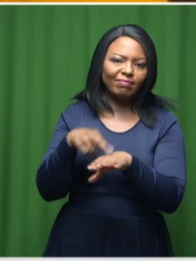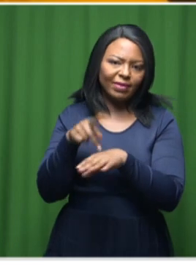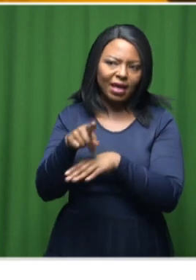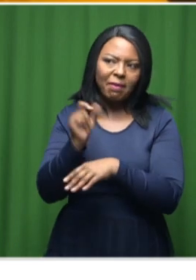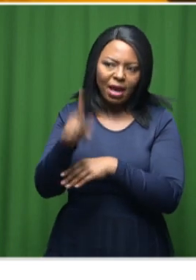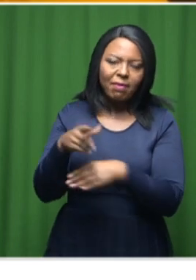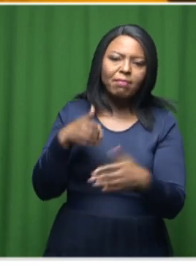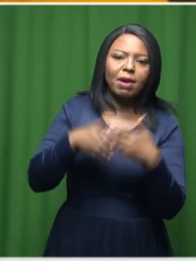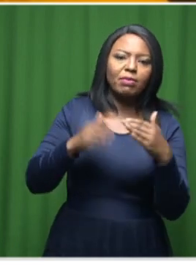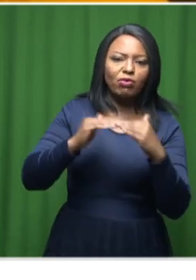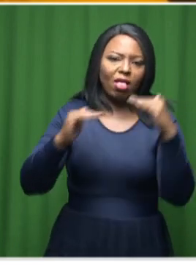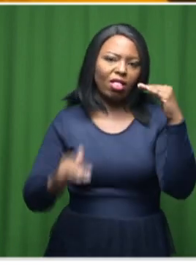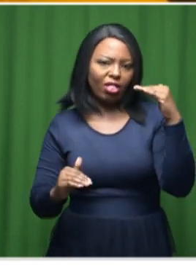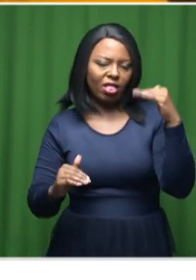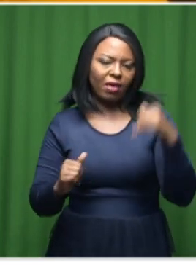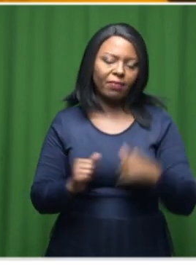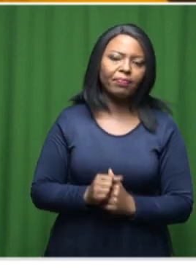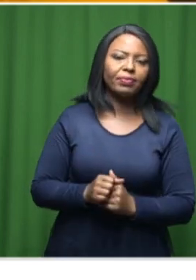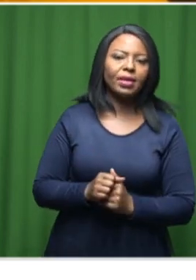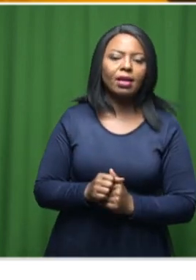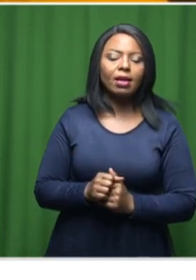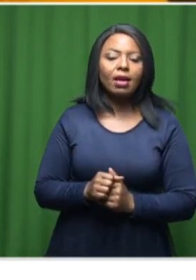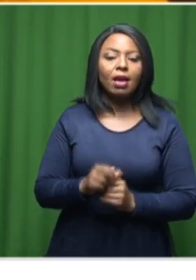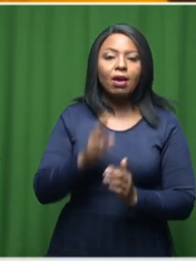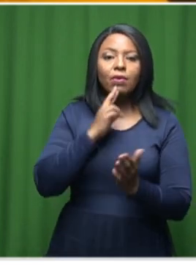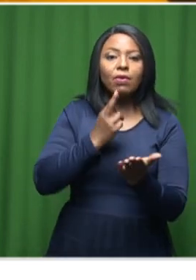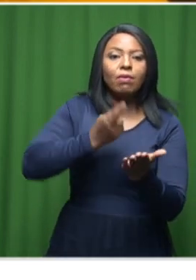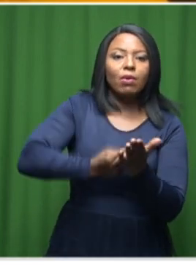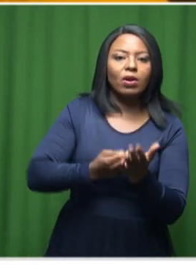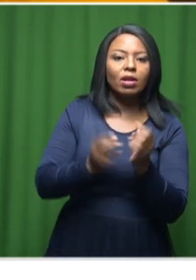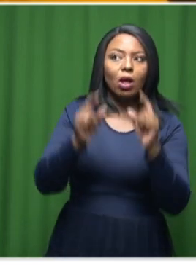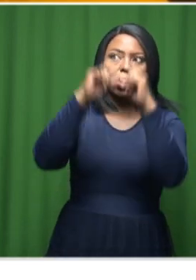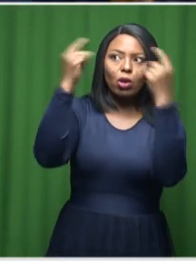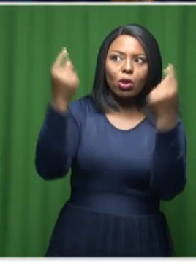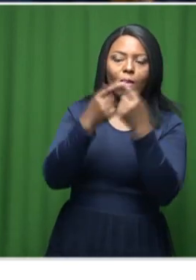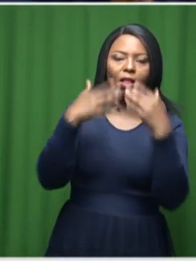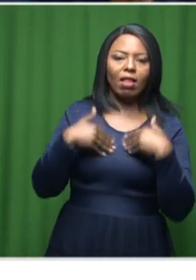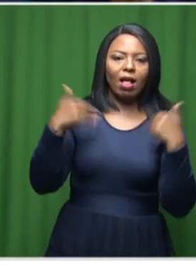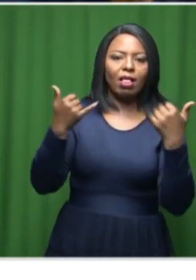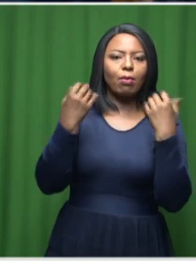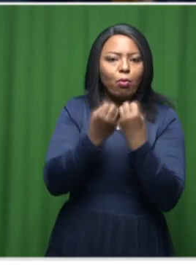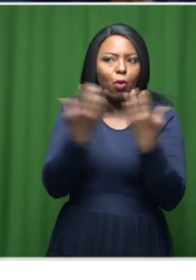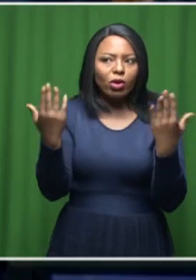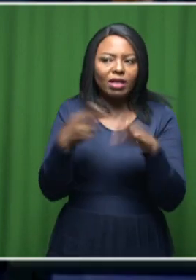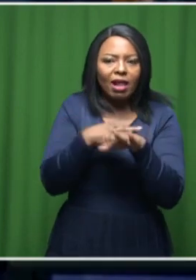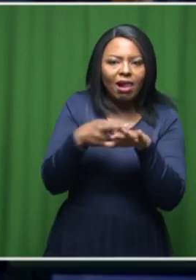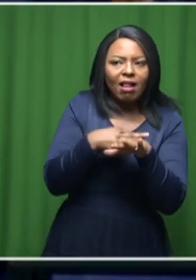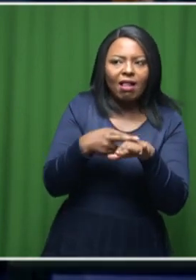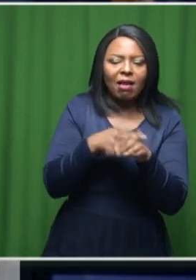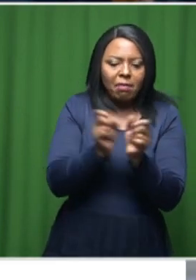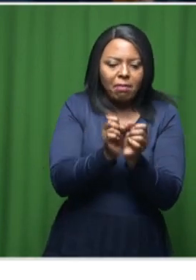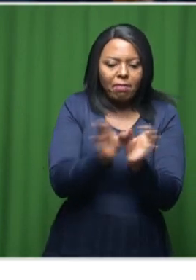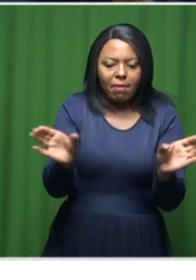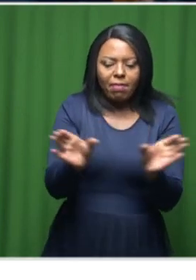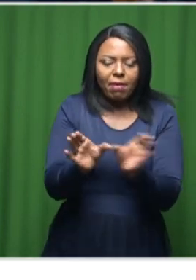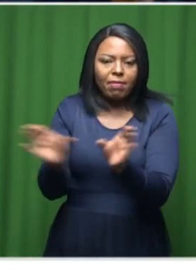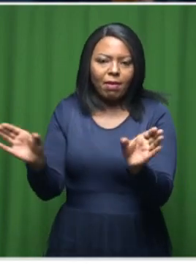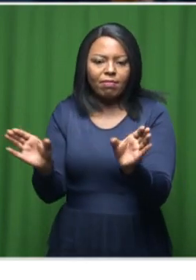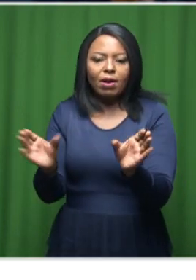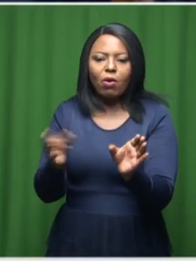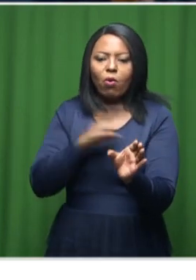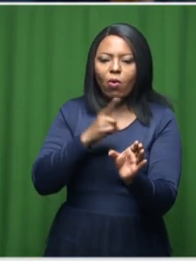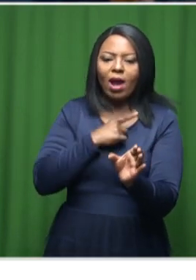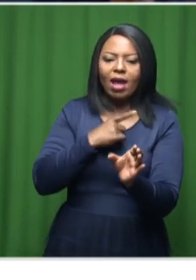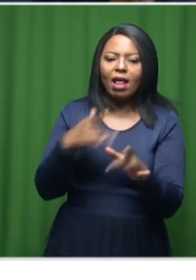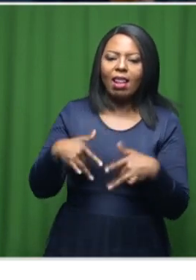to equality. The report highlights on the global health impact on racialized people of living in legacy of past and ongoing